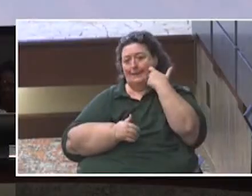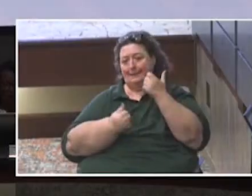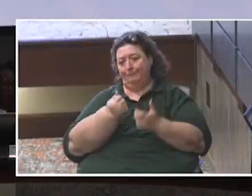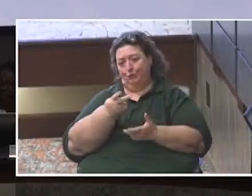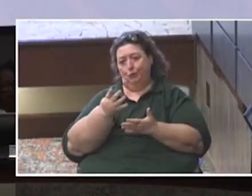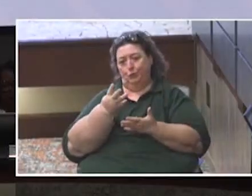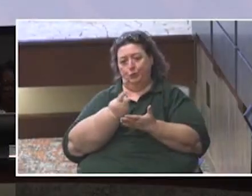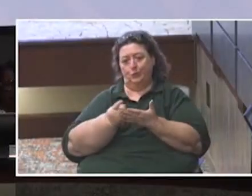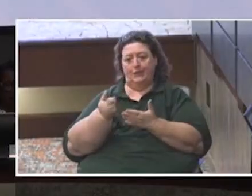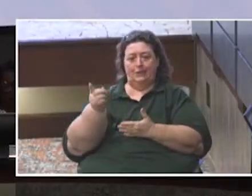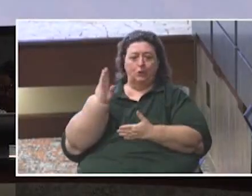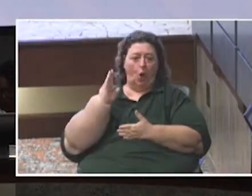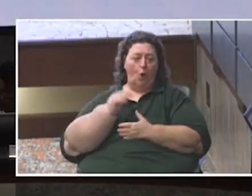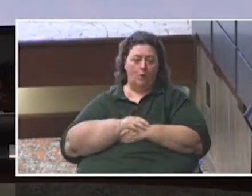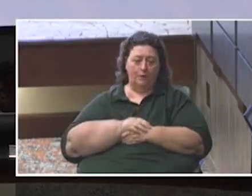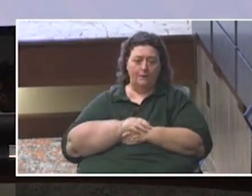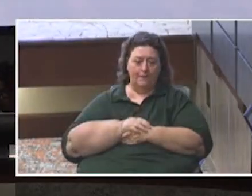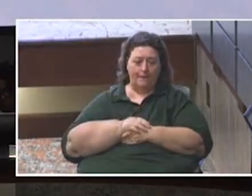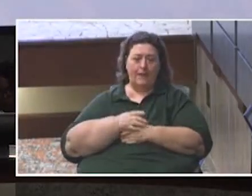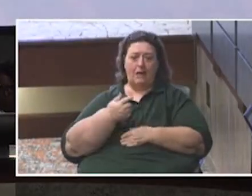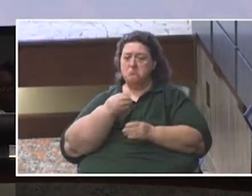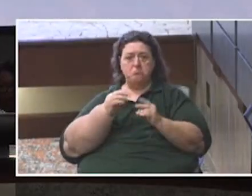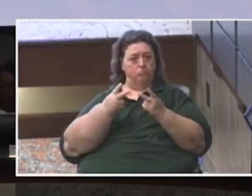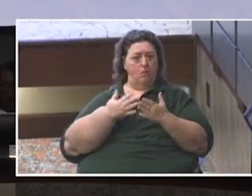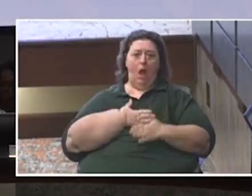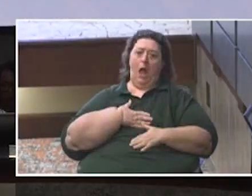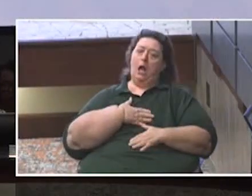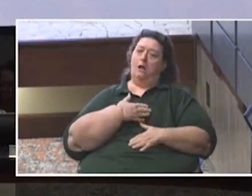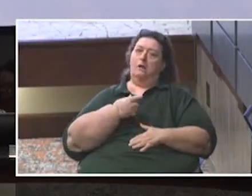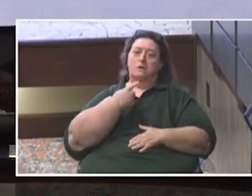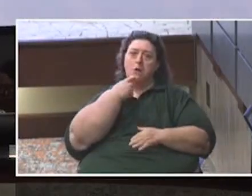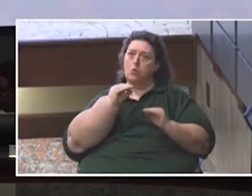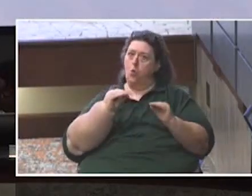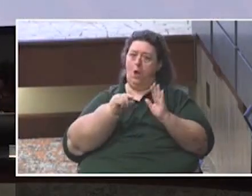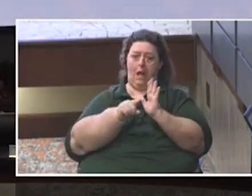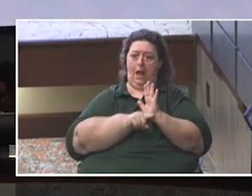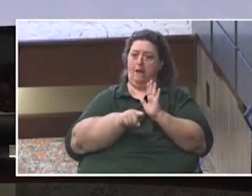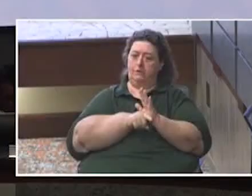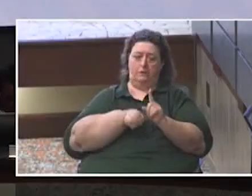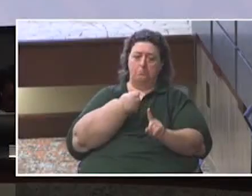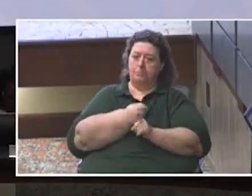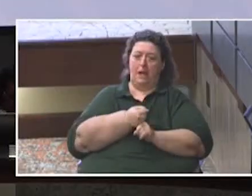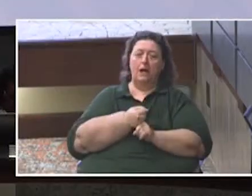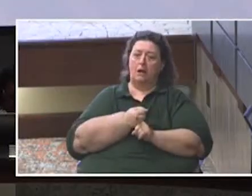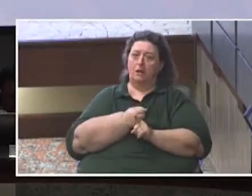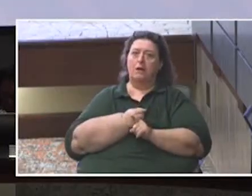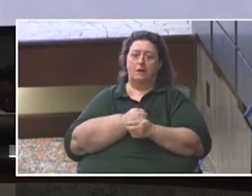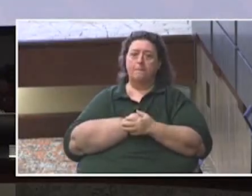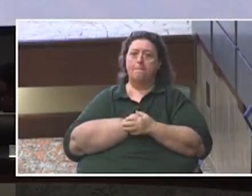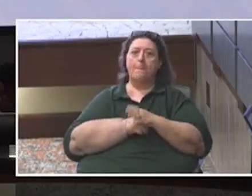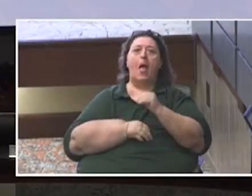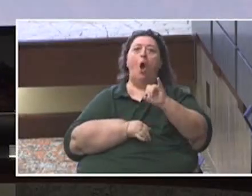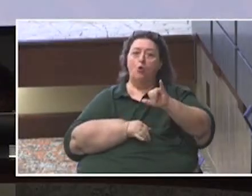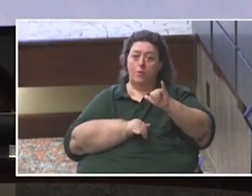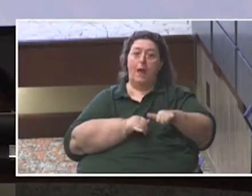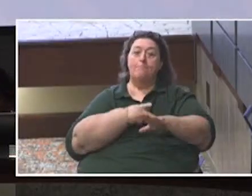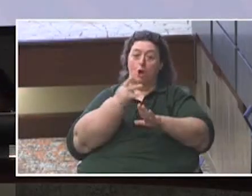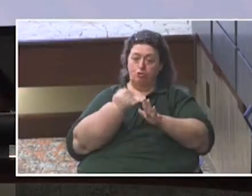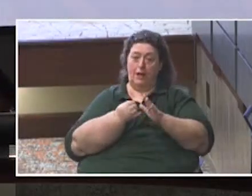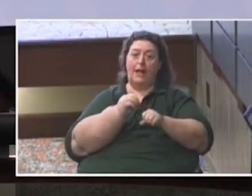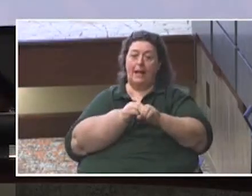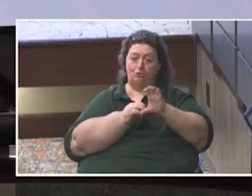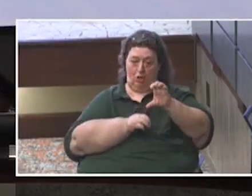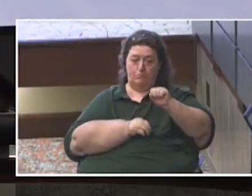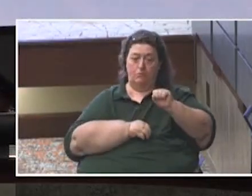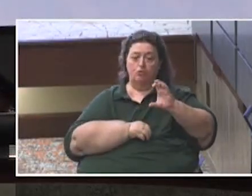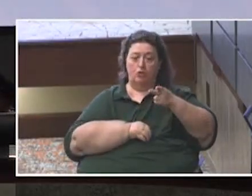to present that nothing negative happened to either this project or the project in China Spring. We prepared for that. There